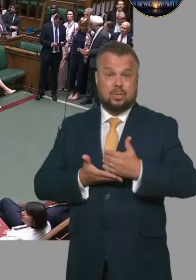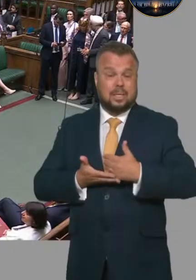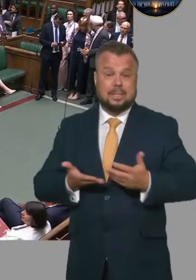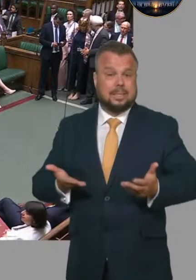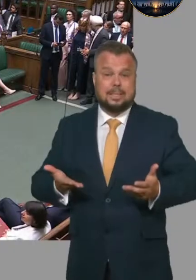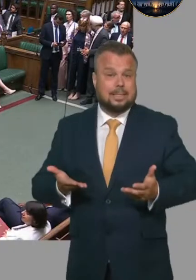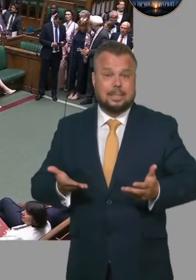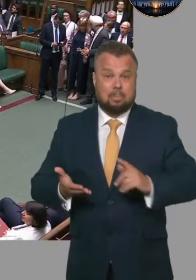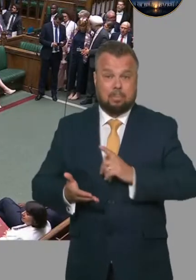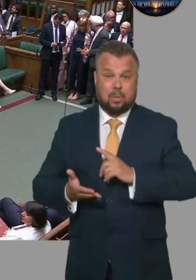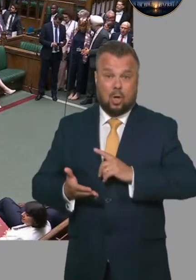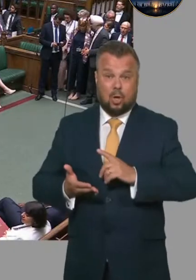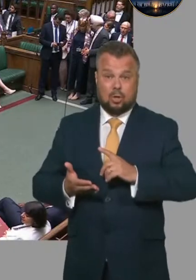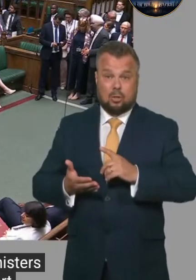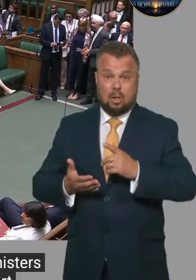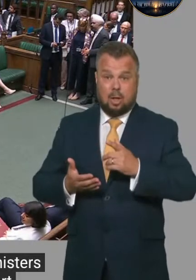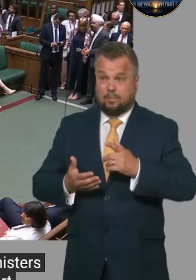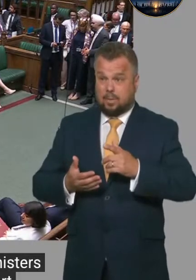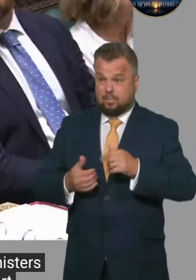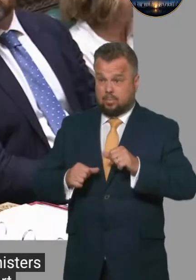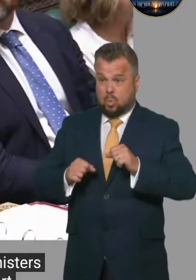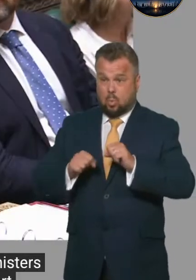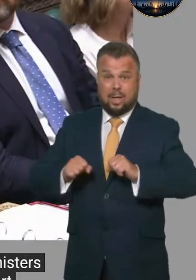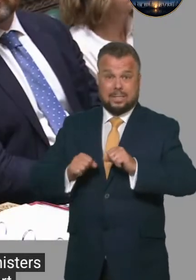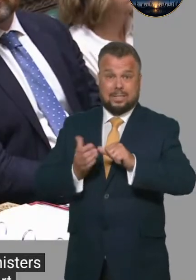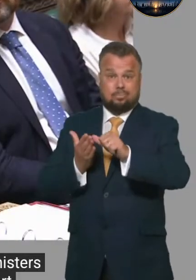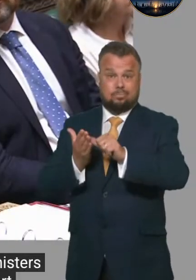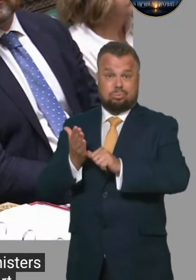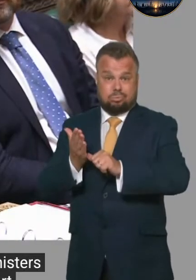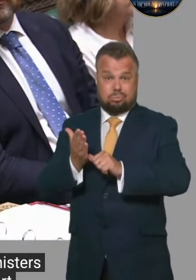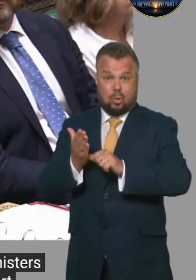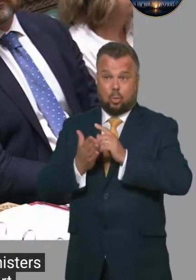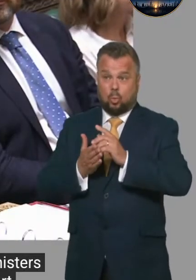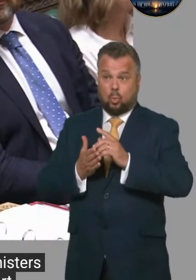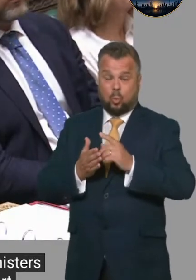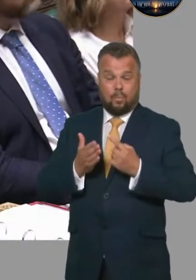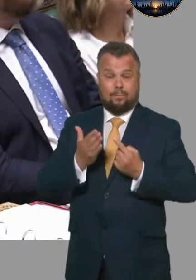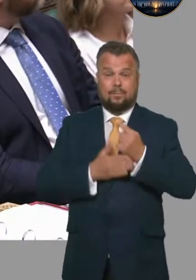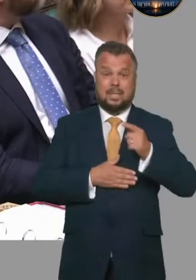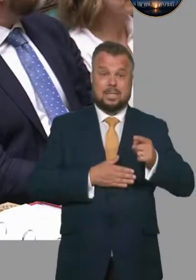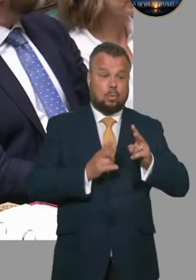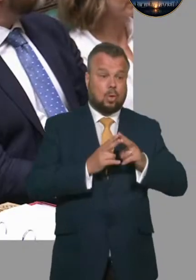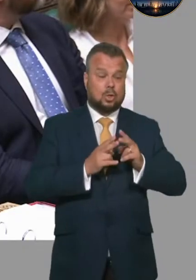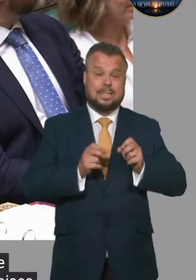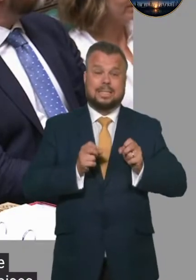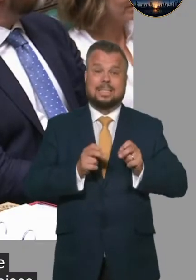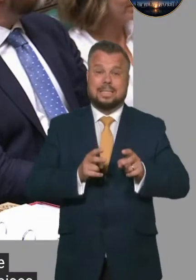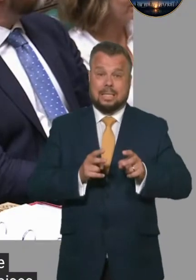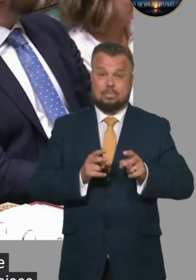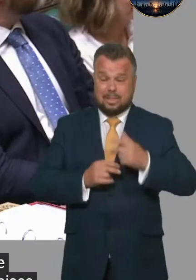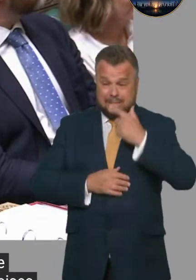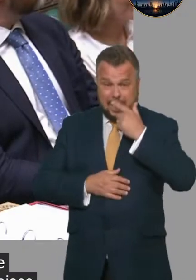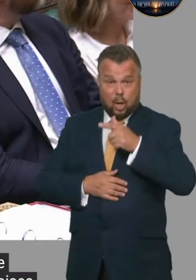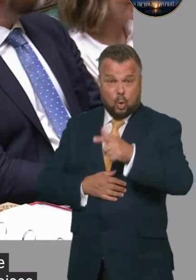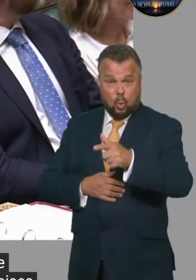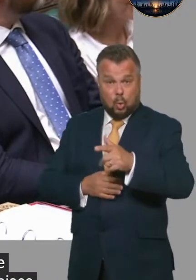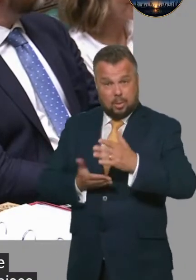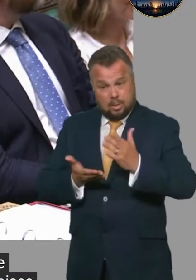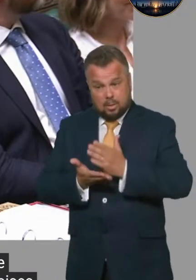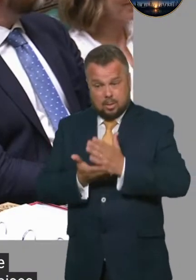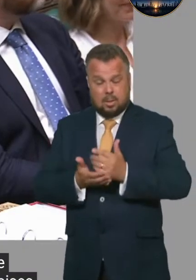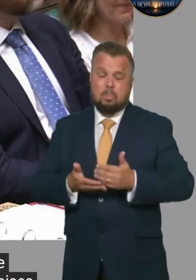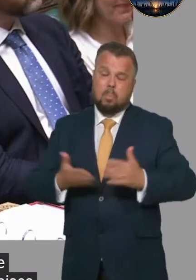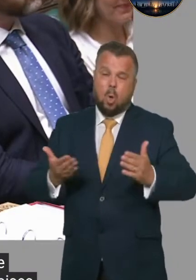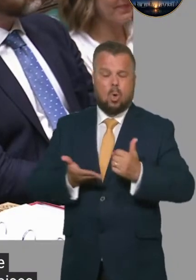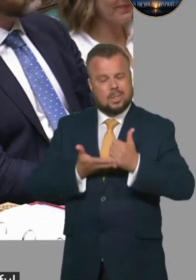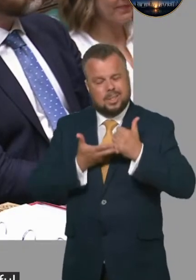honourable gentleman who raises two incredibly powerful and distressing cases. I want to share with him my sympathy for those affected, for all that they